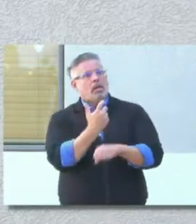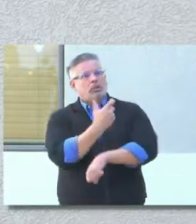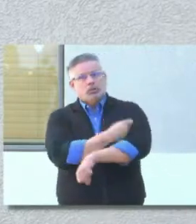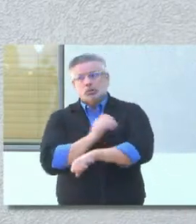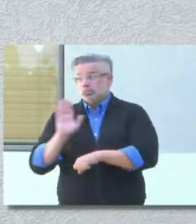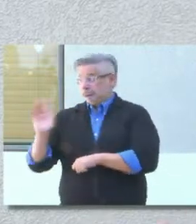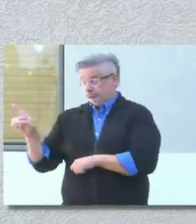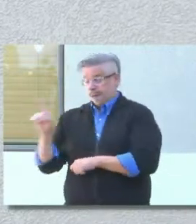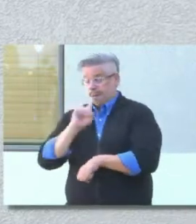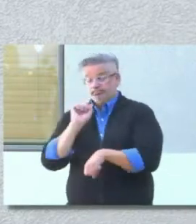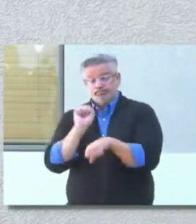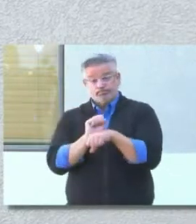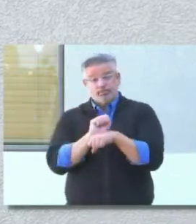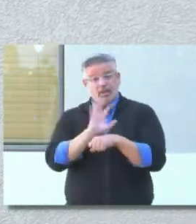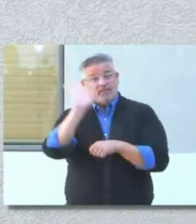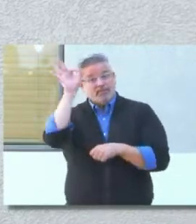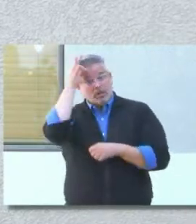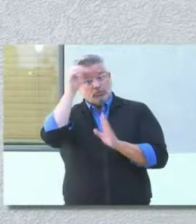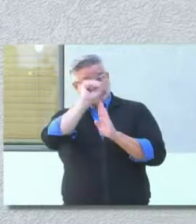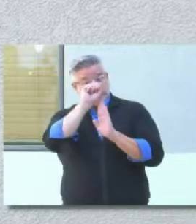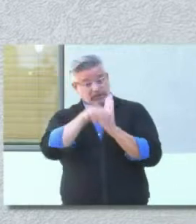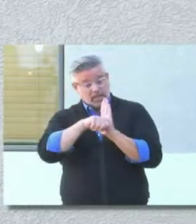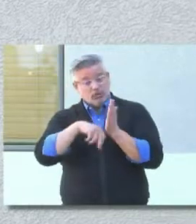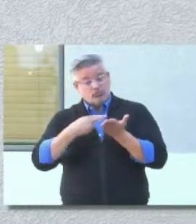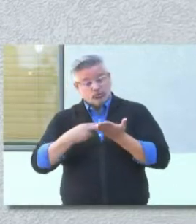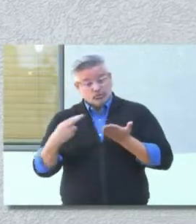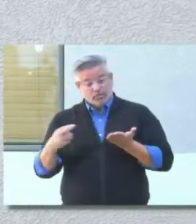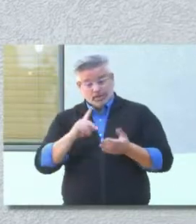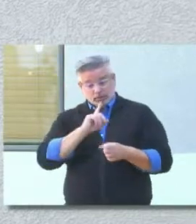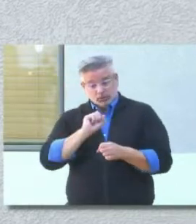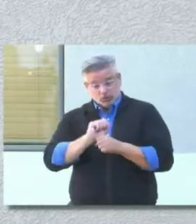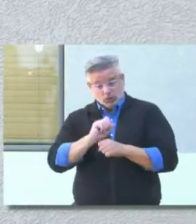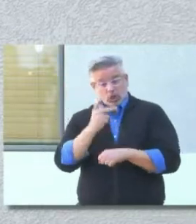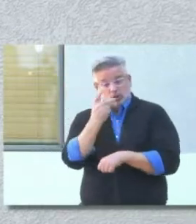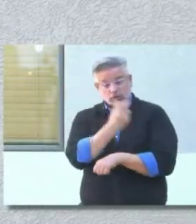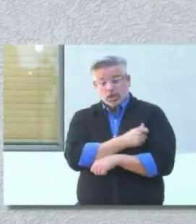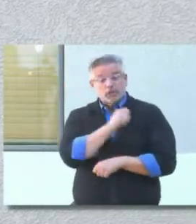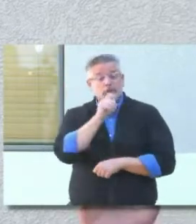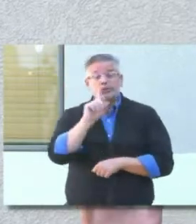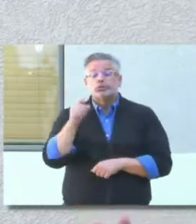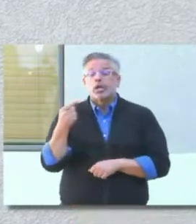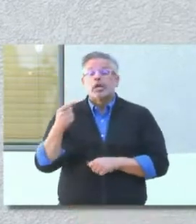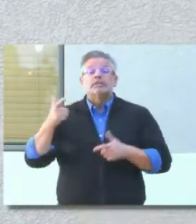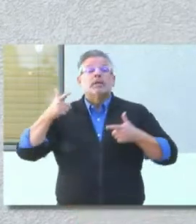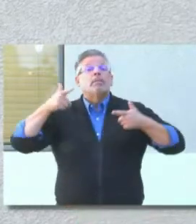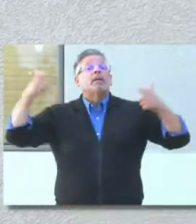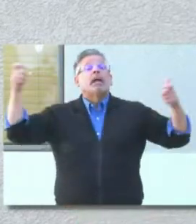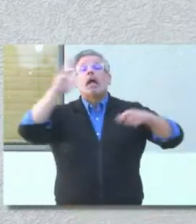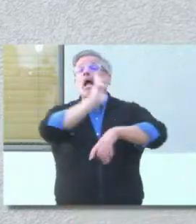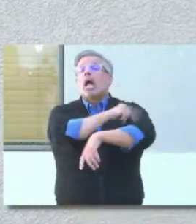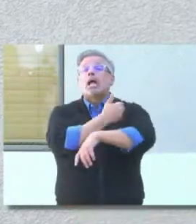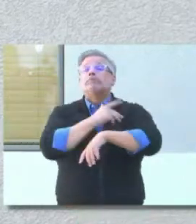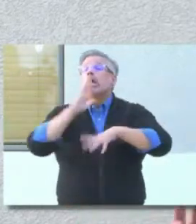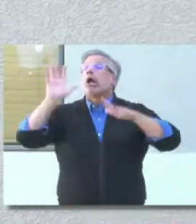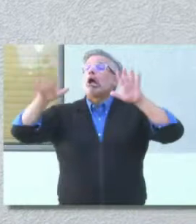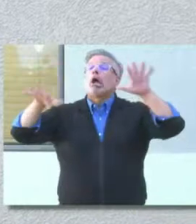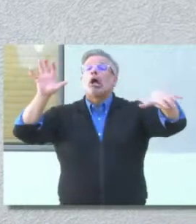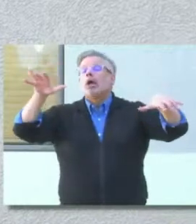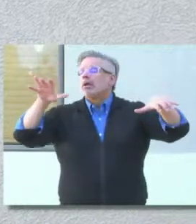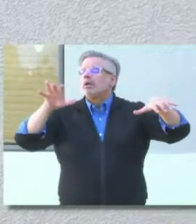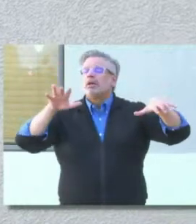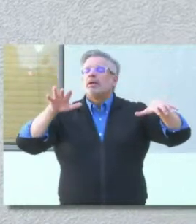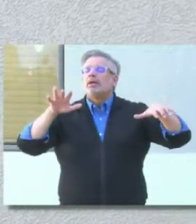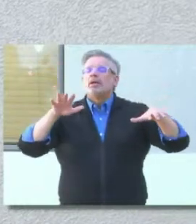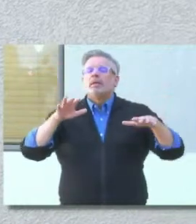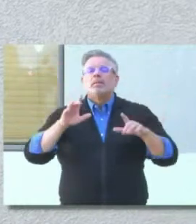credit, utilizing federal and state resources, we made sure that vaccines weren't just available at big hospitals and some of the larger